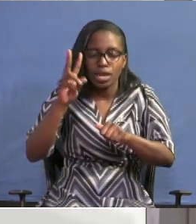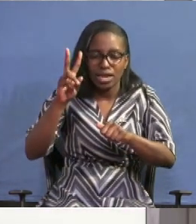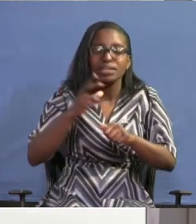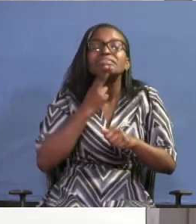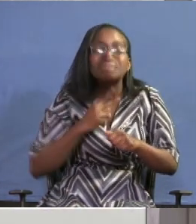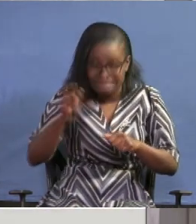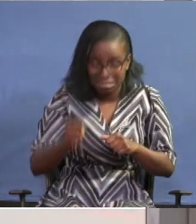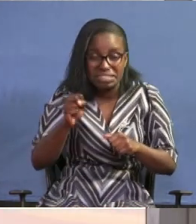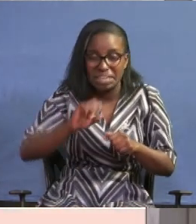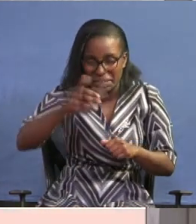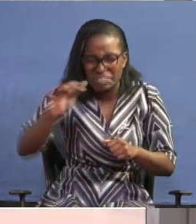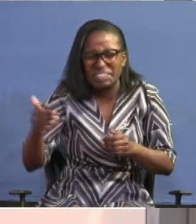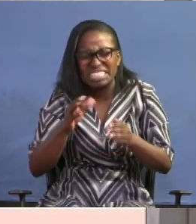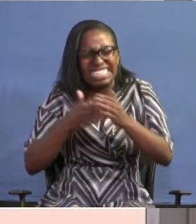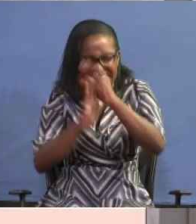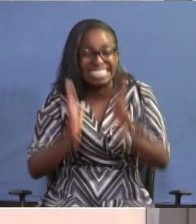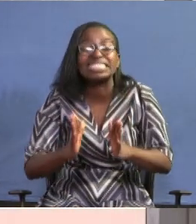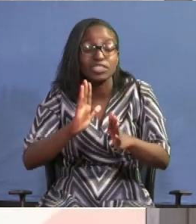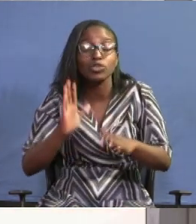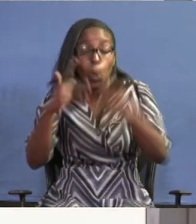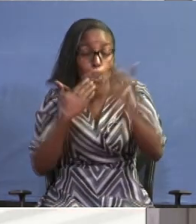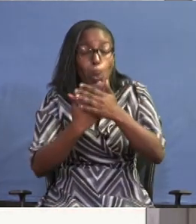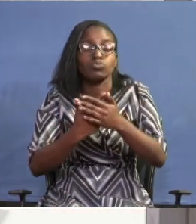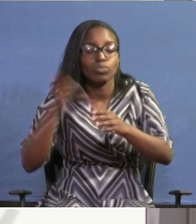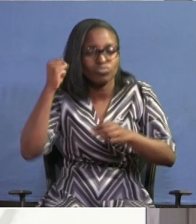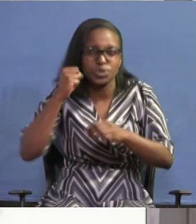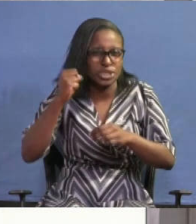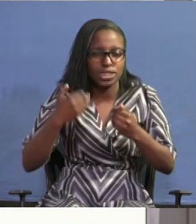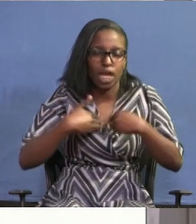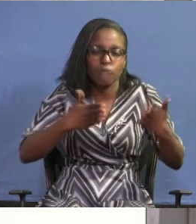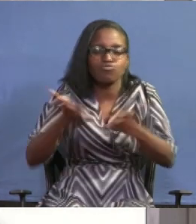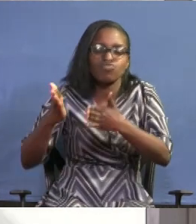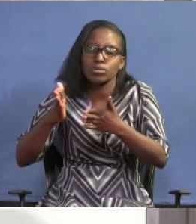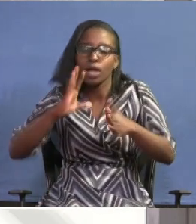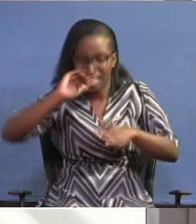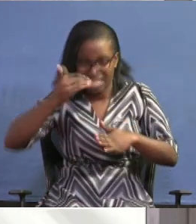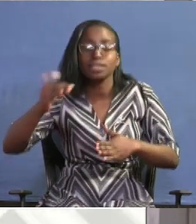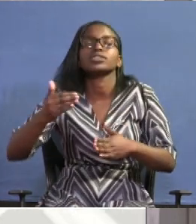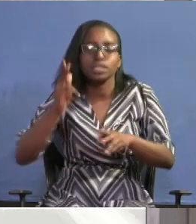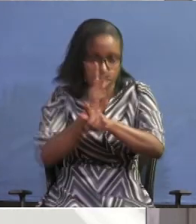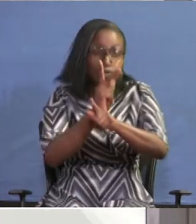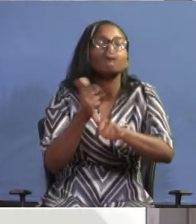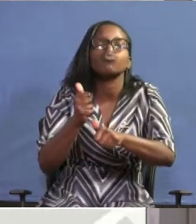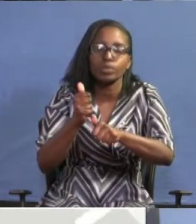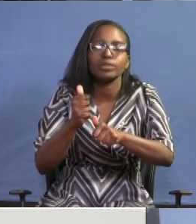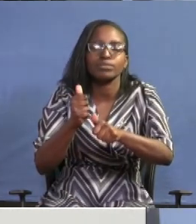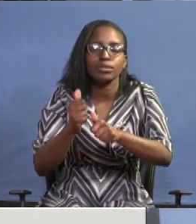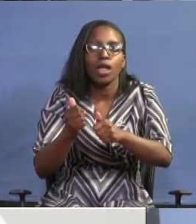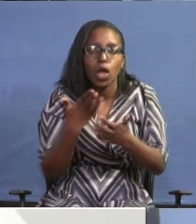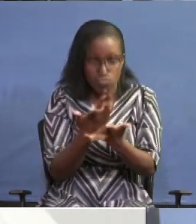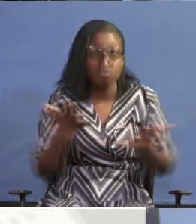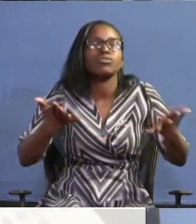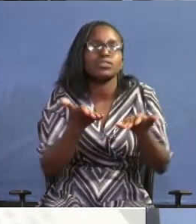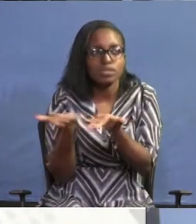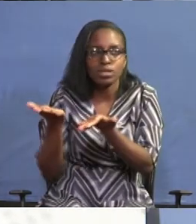implored leaders to take advantage of lack of political divide in the country and put to optimal use the resources and expertise